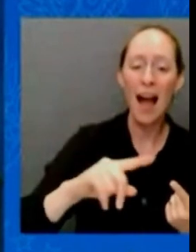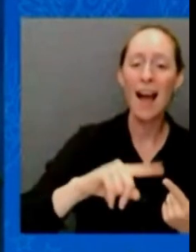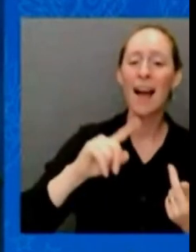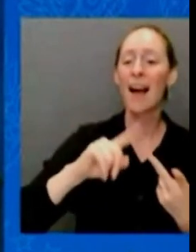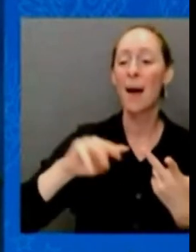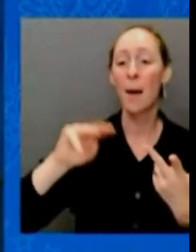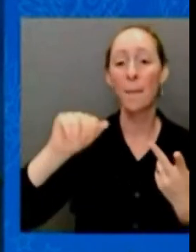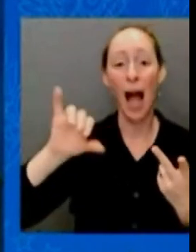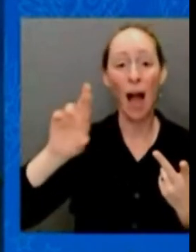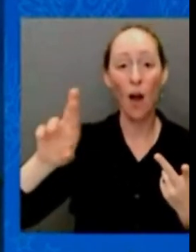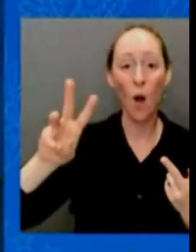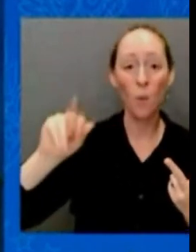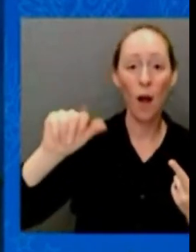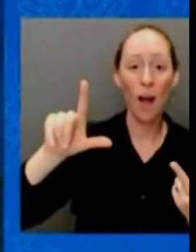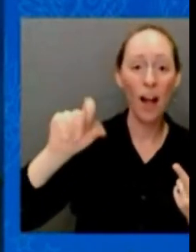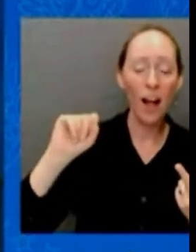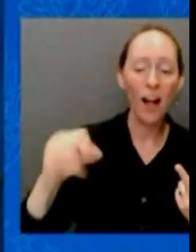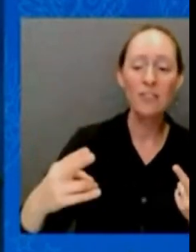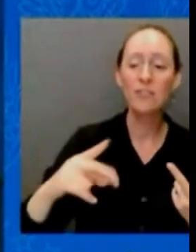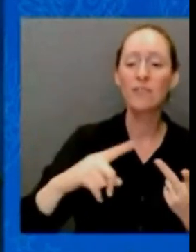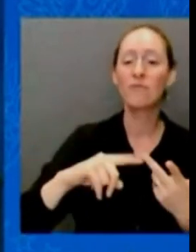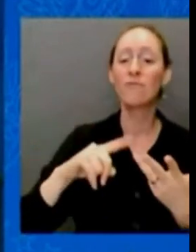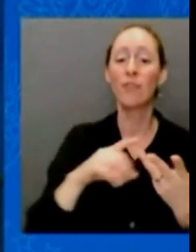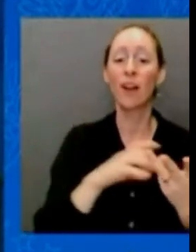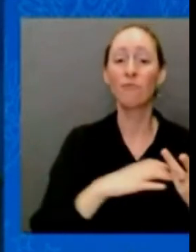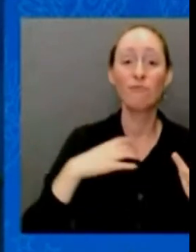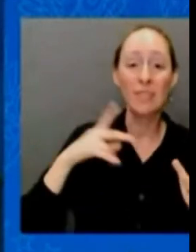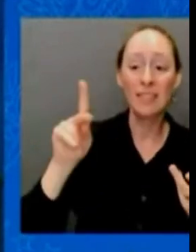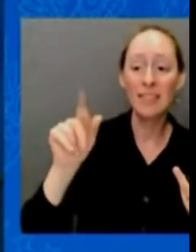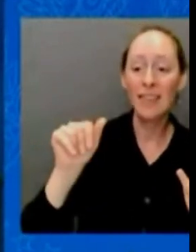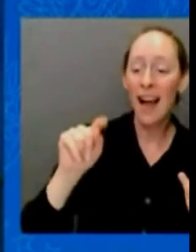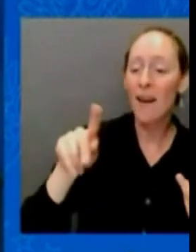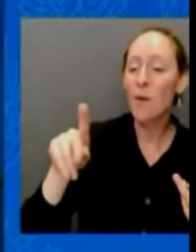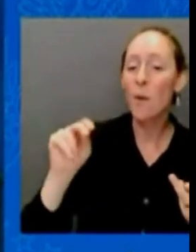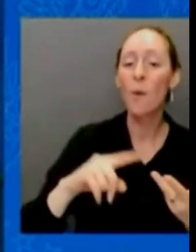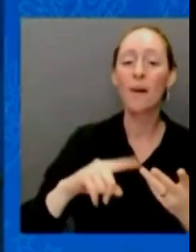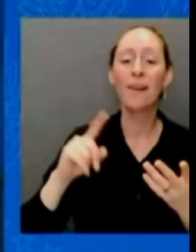President Hilton, and Syracuse Chancellor Severud.